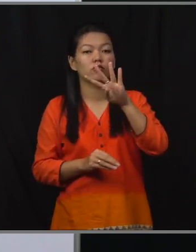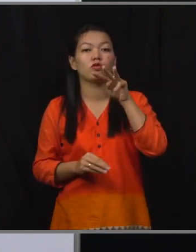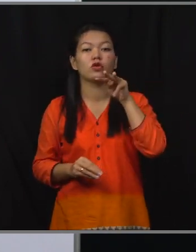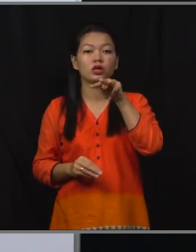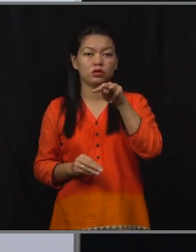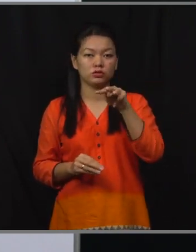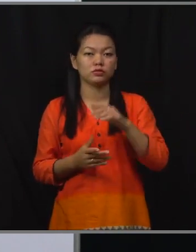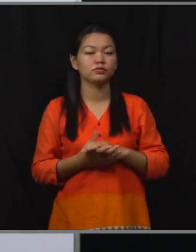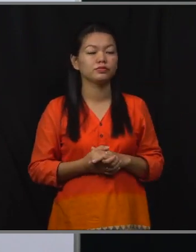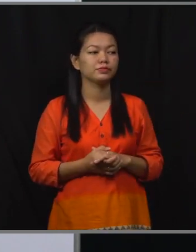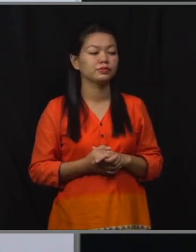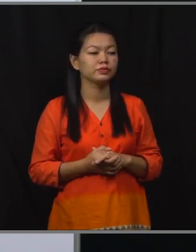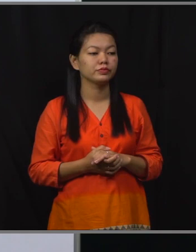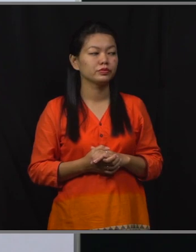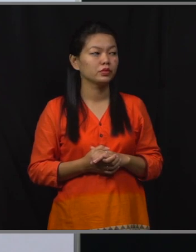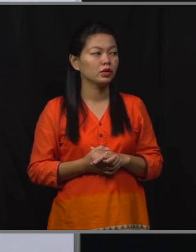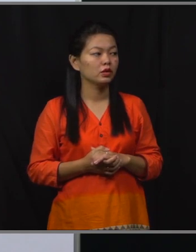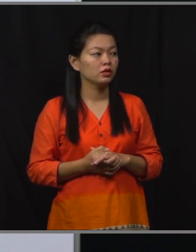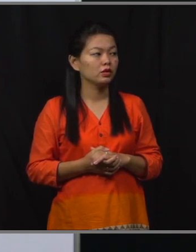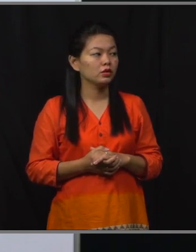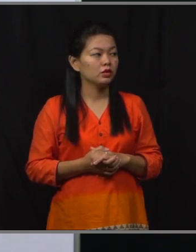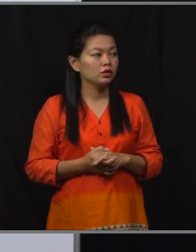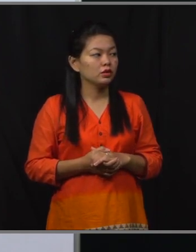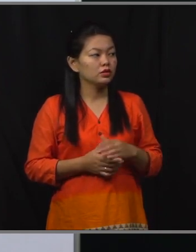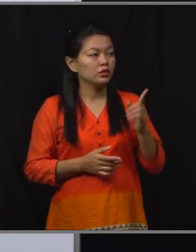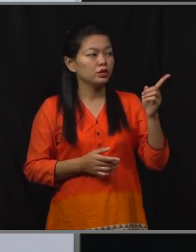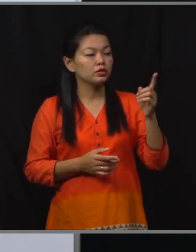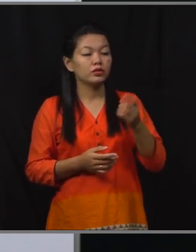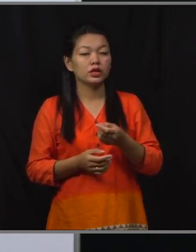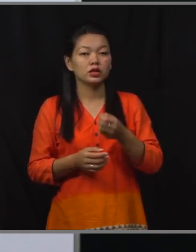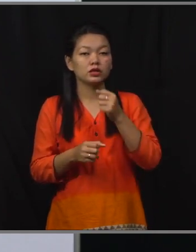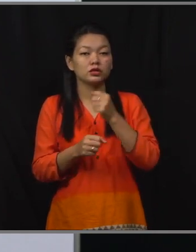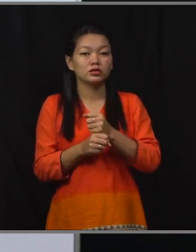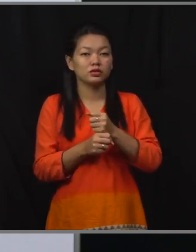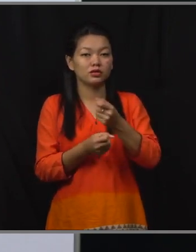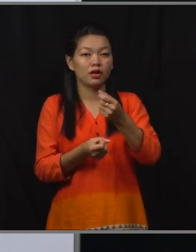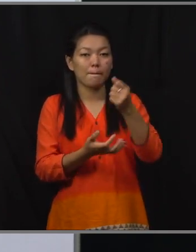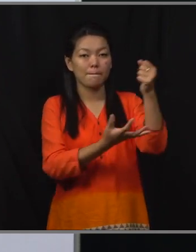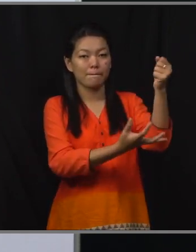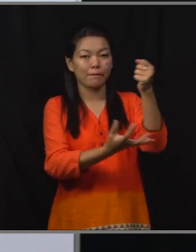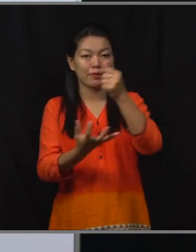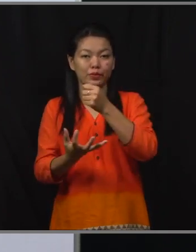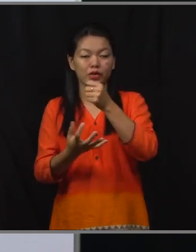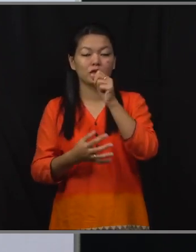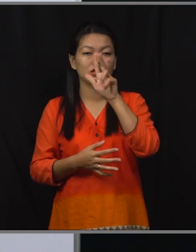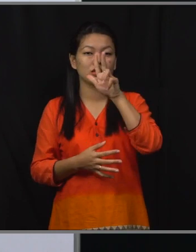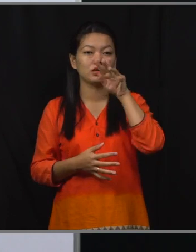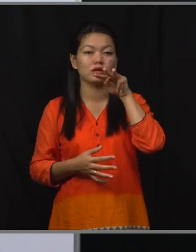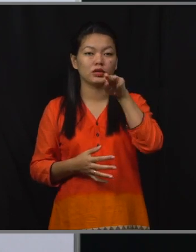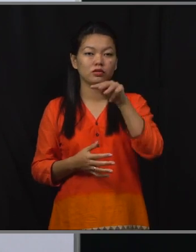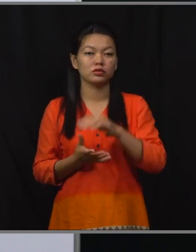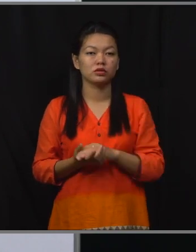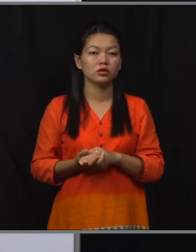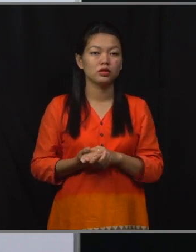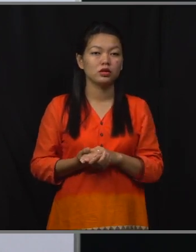T, that is they got rupees 8,000 as their general donation. By entrance